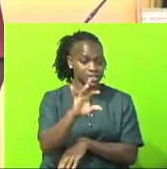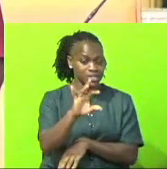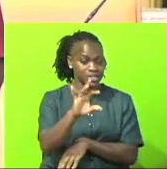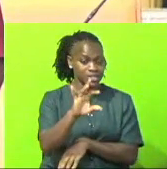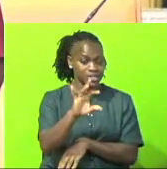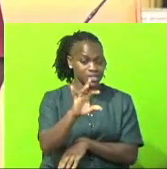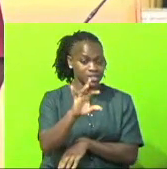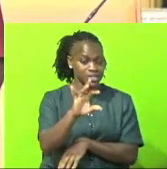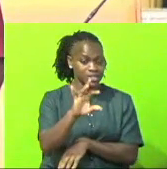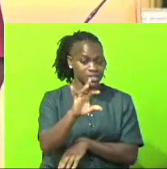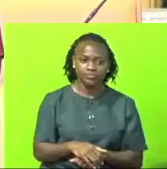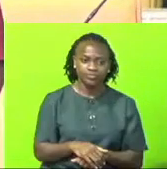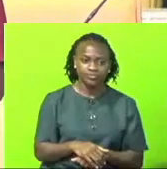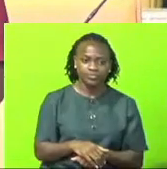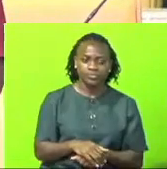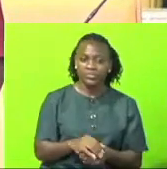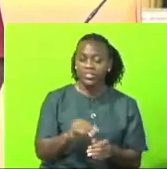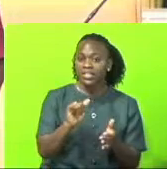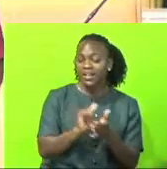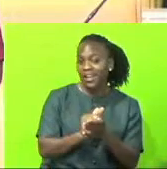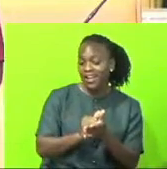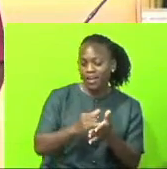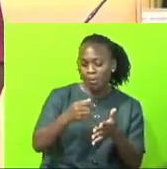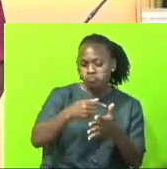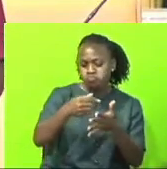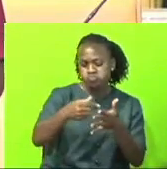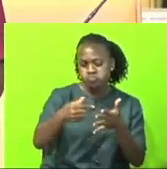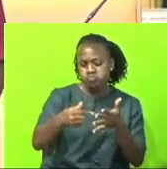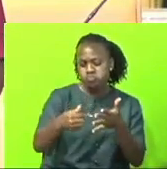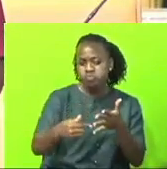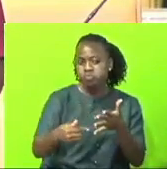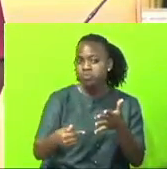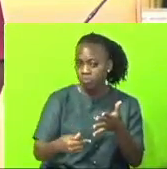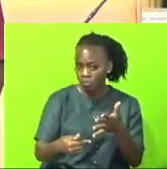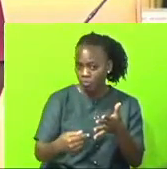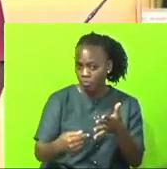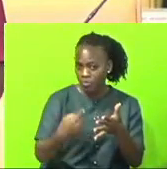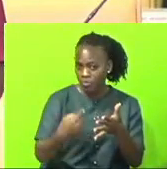Mr. Speaker, these are the incidences that the framers point to.